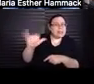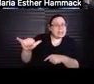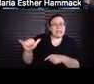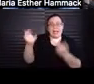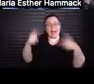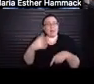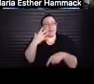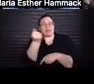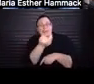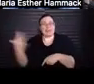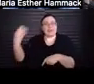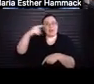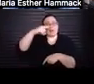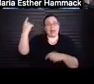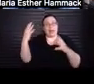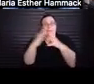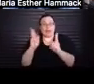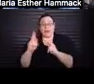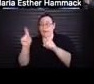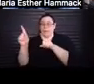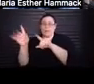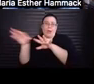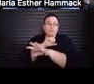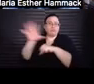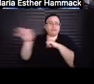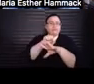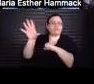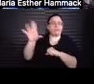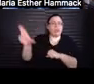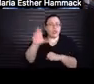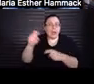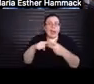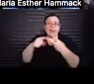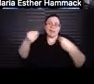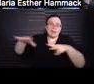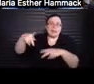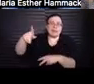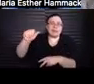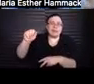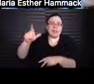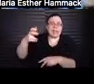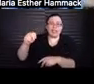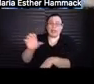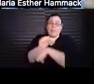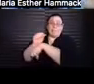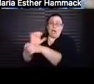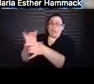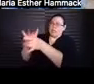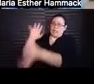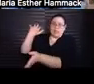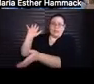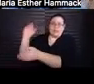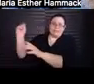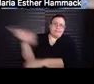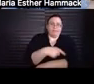of Black Americans who were leaving the US, leaving the plantations, leaving bondage, and heading down to